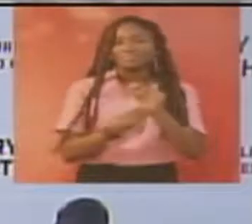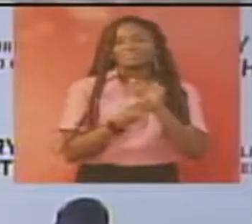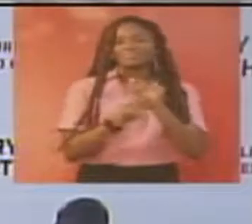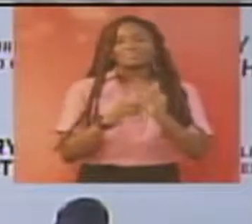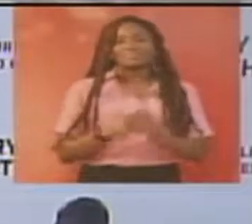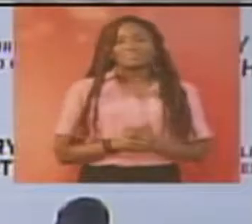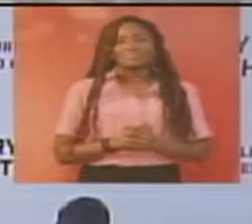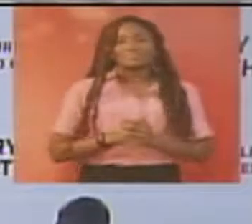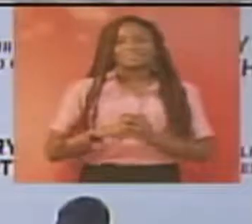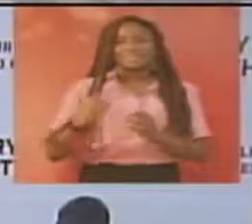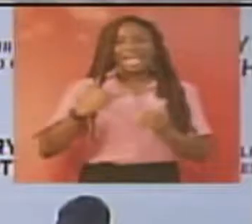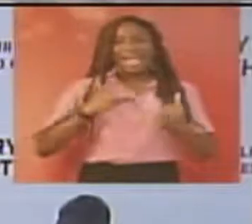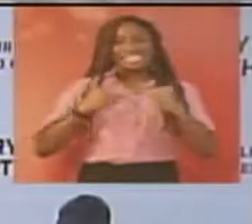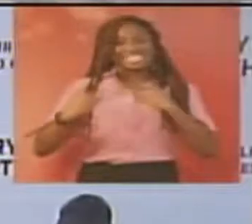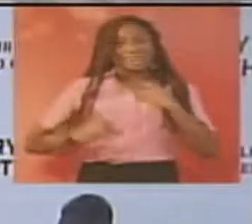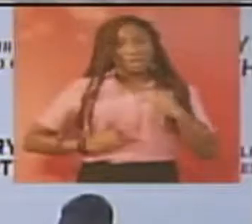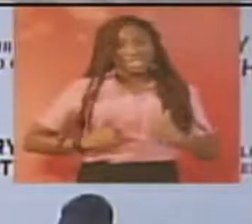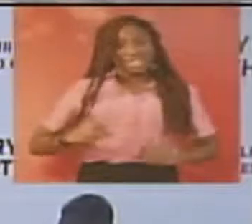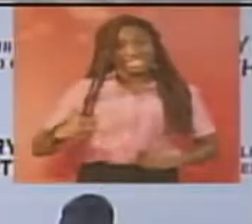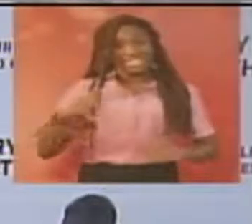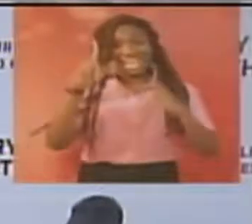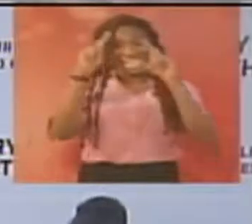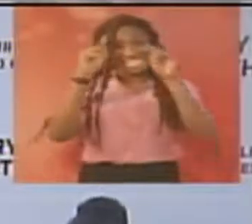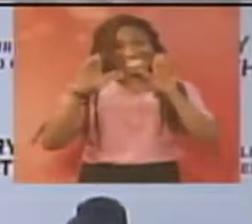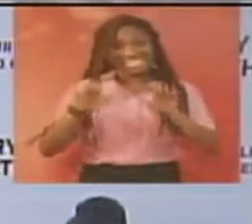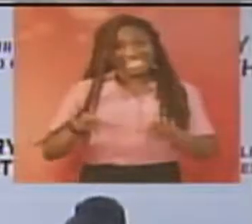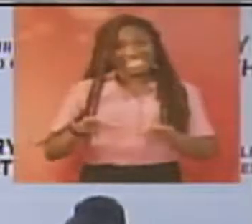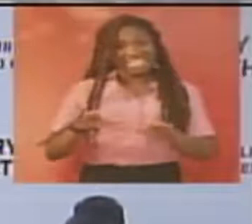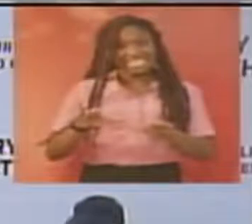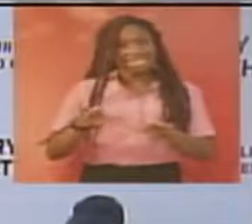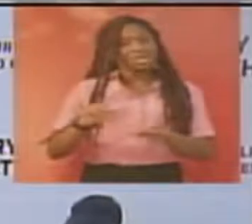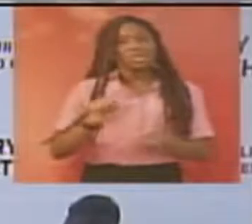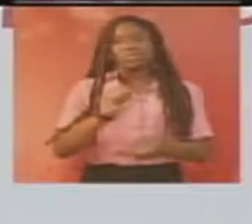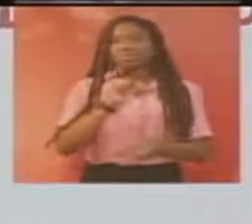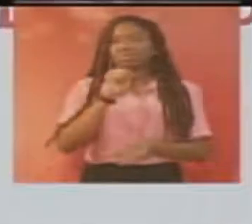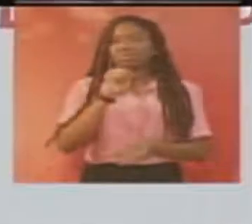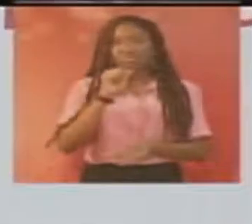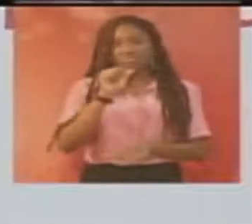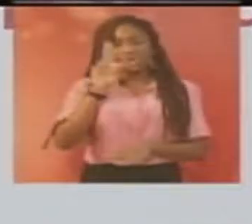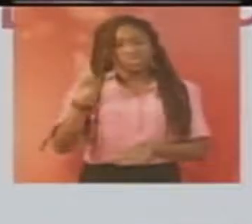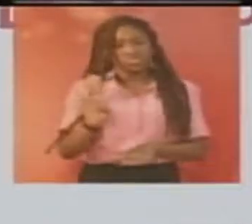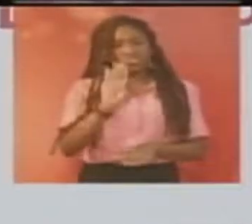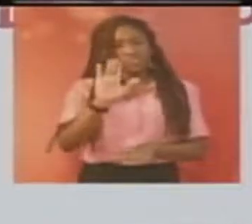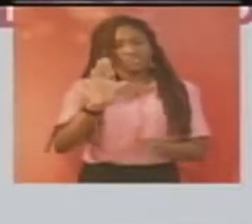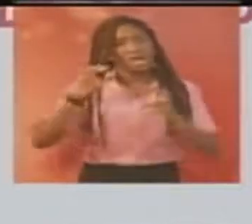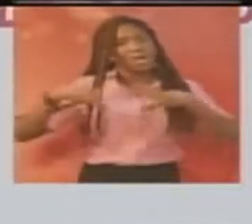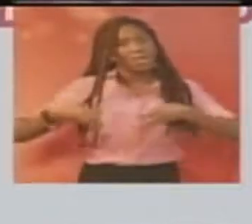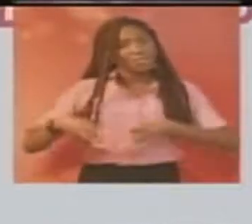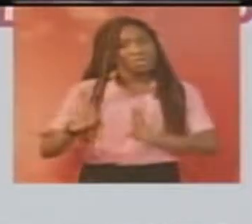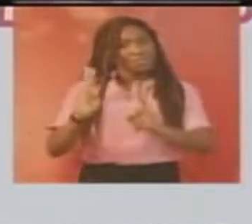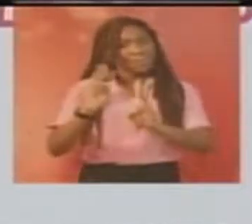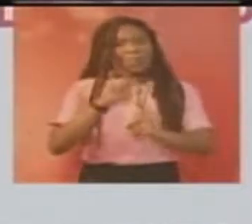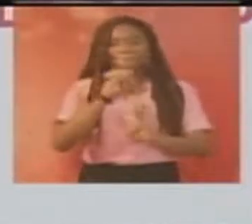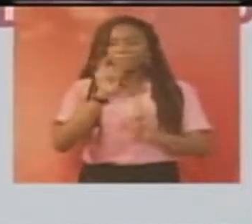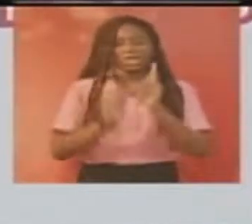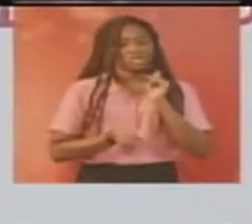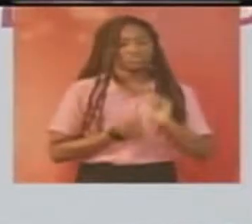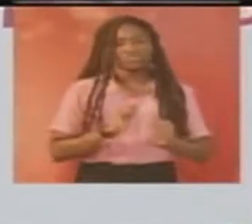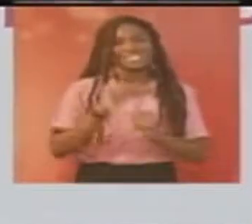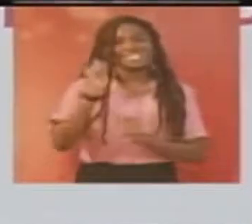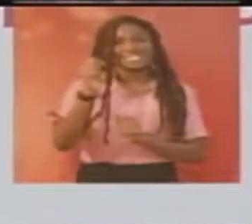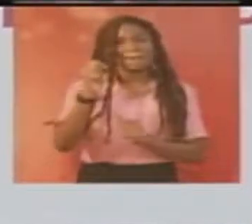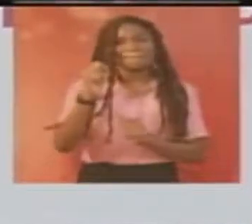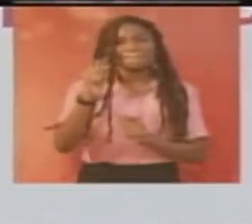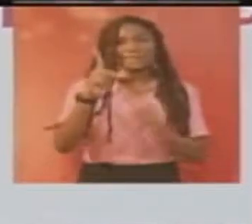The antibody testing approach has not been utilized at this point in time within the Trinidad and Tobago's